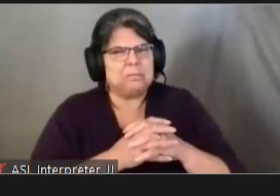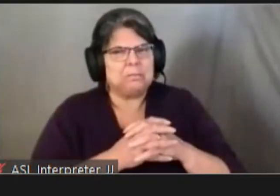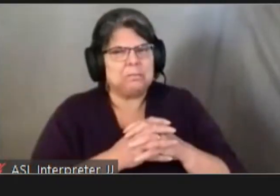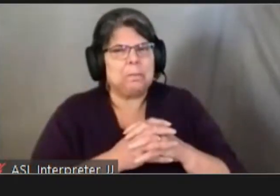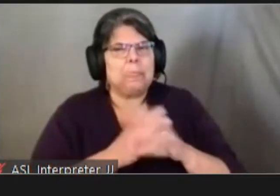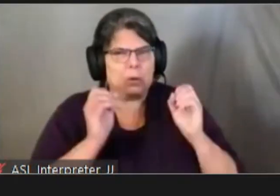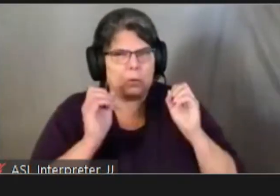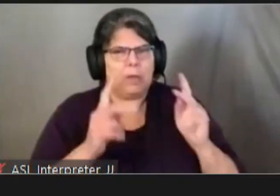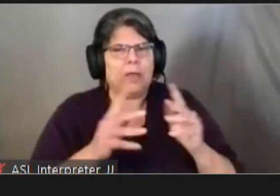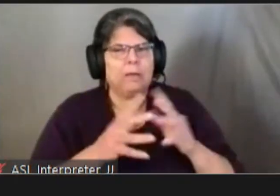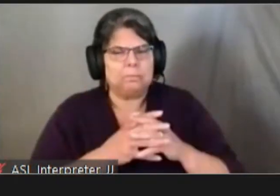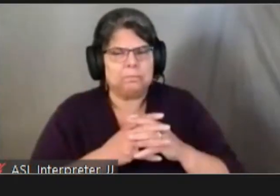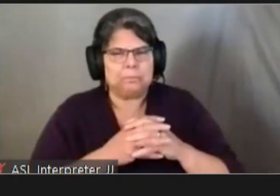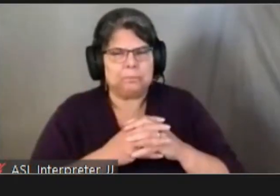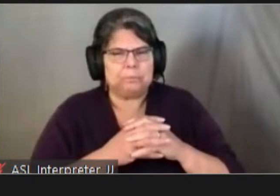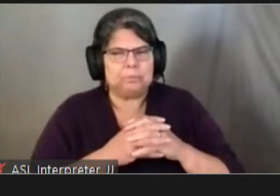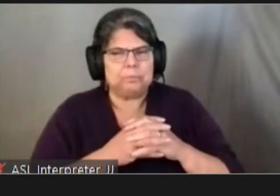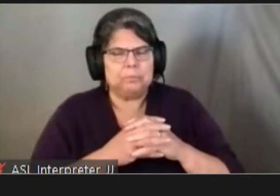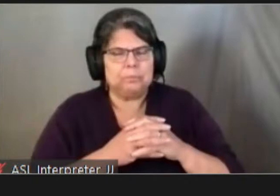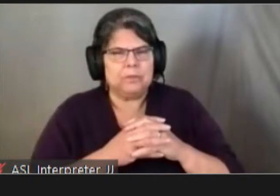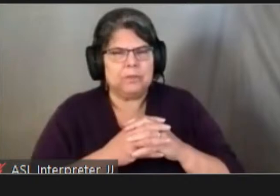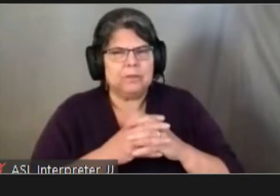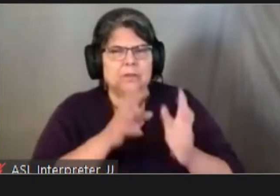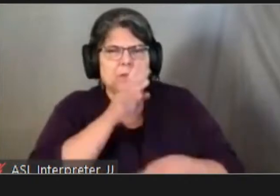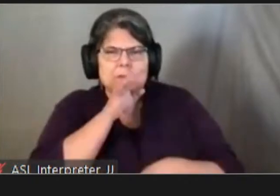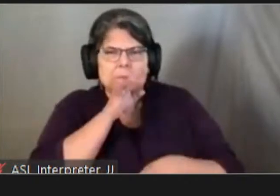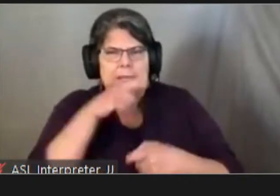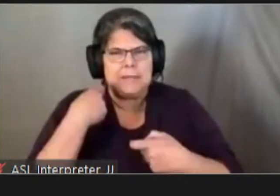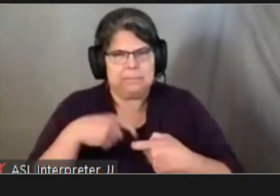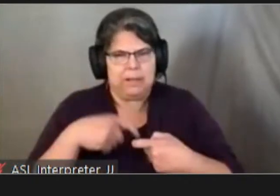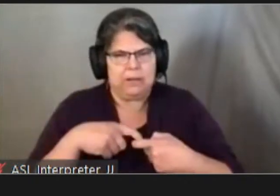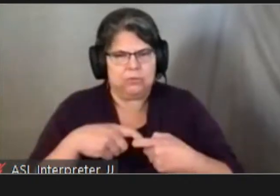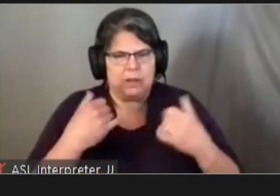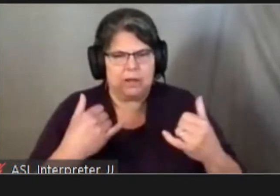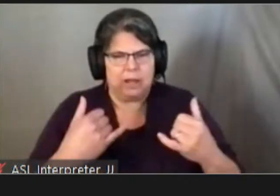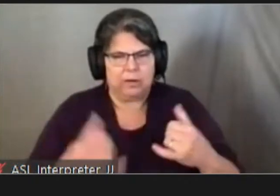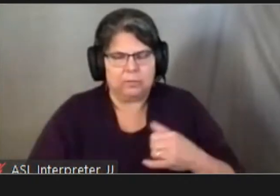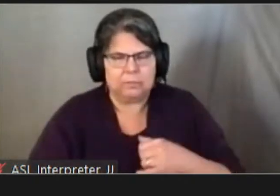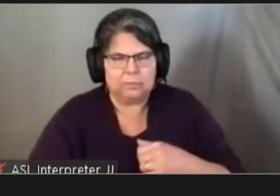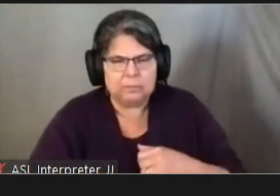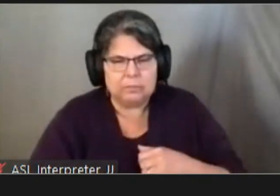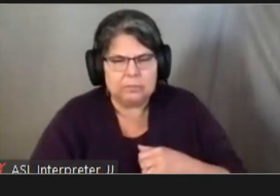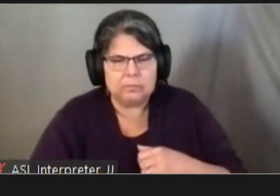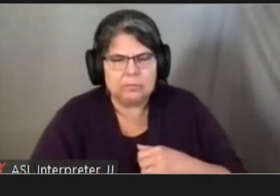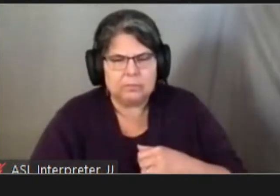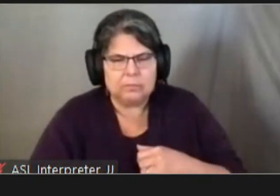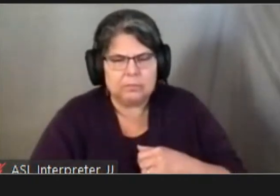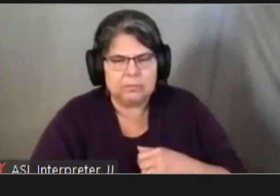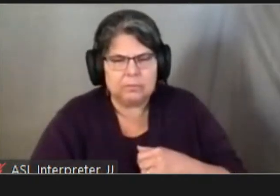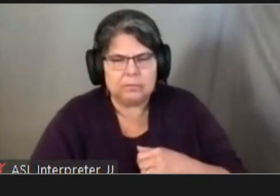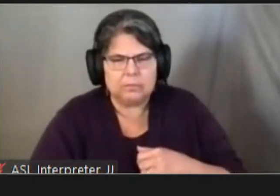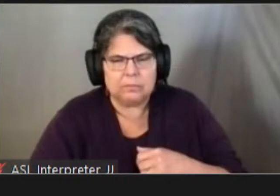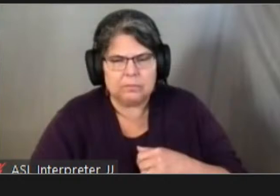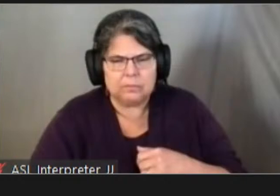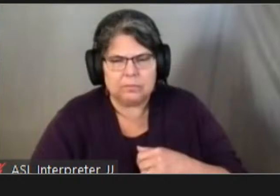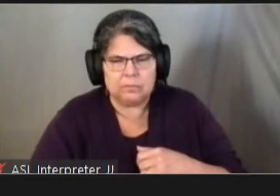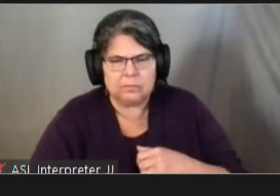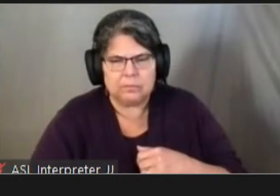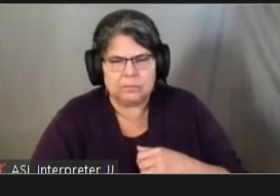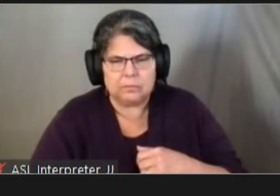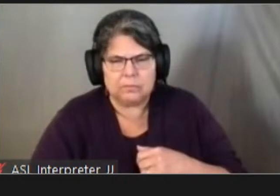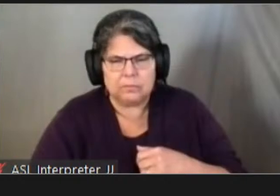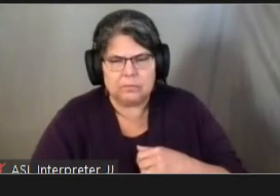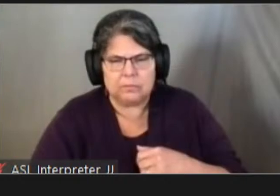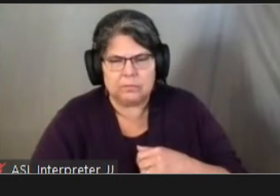Okay. ¿Por qué piensa que, Dr. Coren, gracias, por qué piensa que las comunidades de color